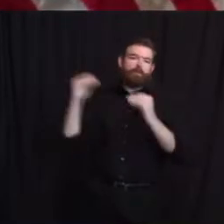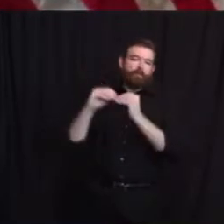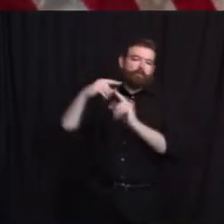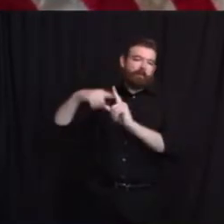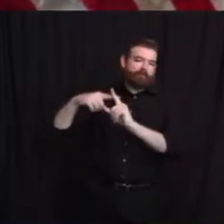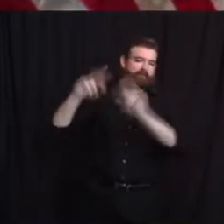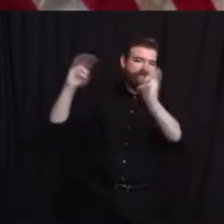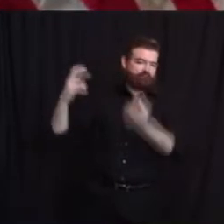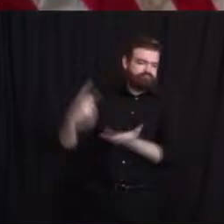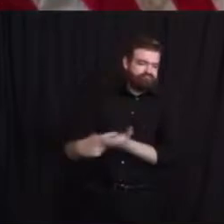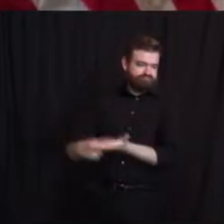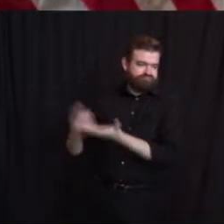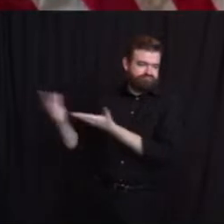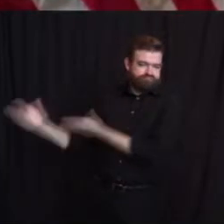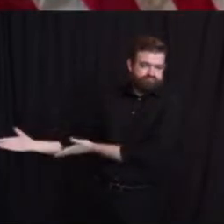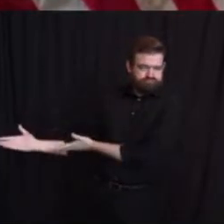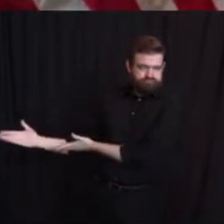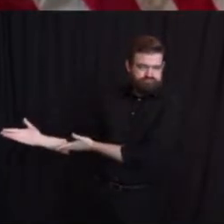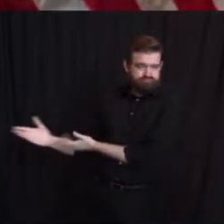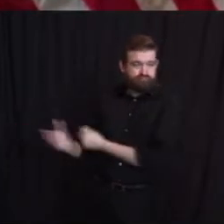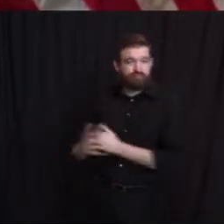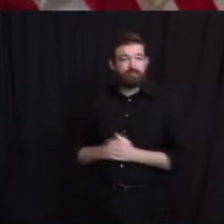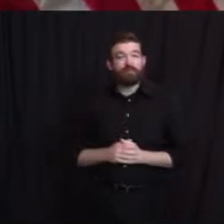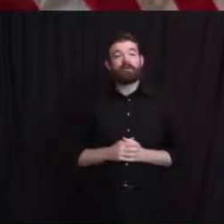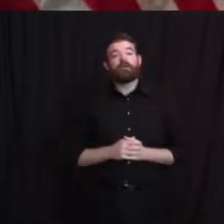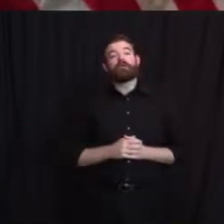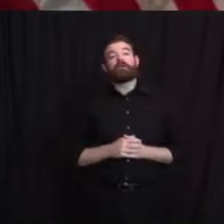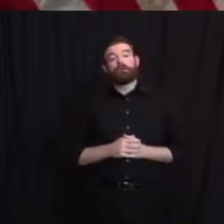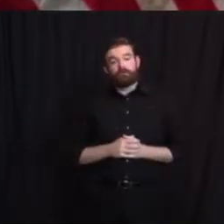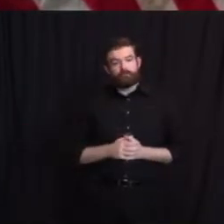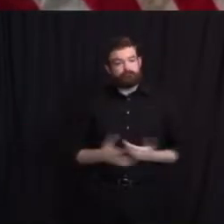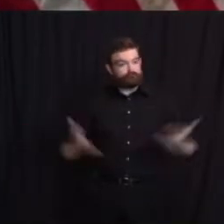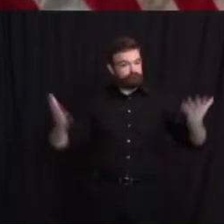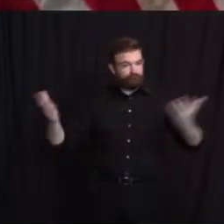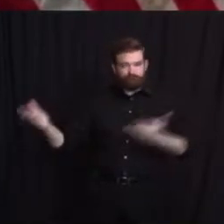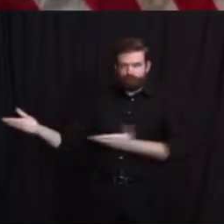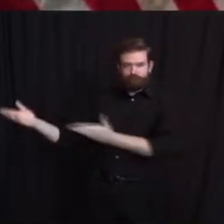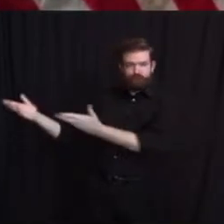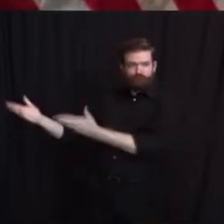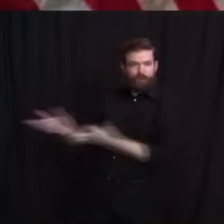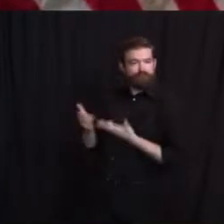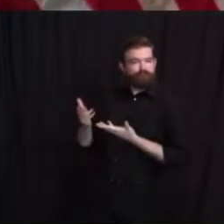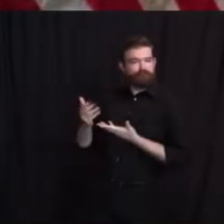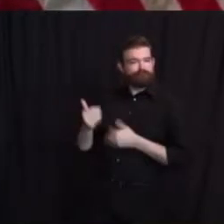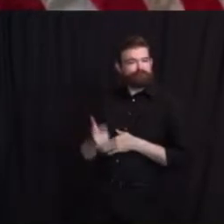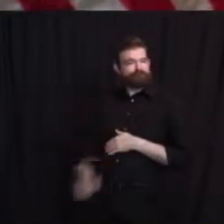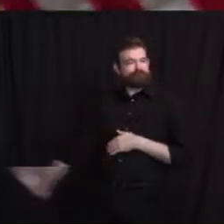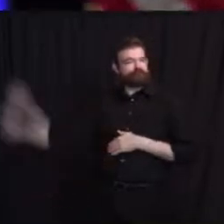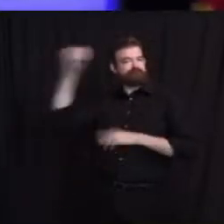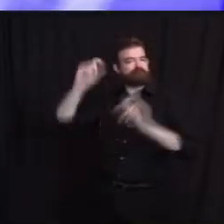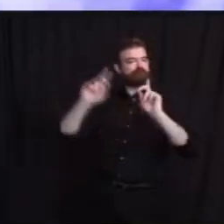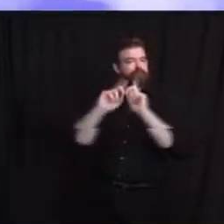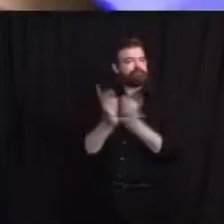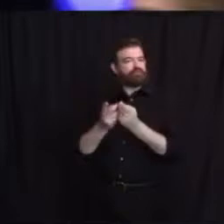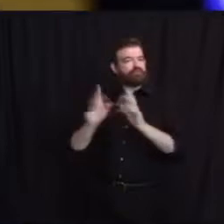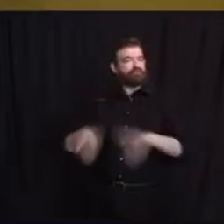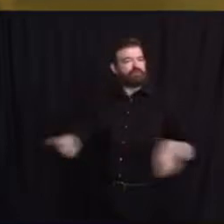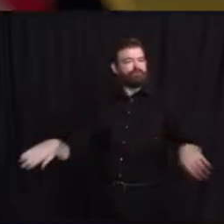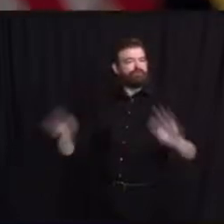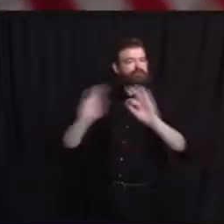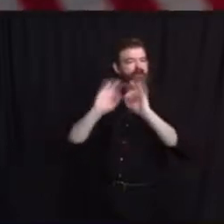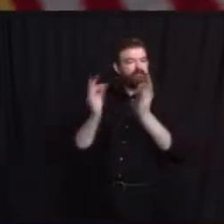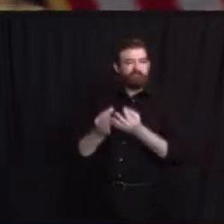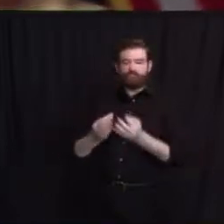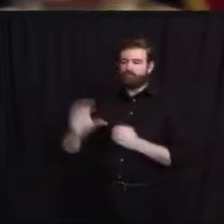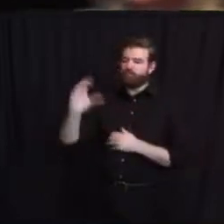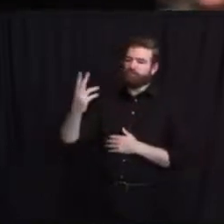and other departments as well. So please help me welcome back the Commissioner of the Department of Children and Families, Christine Norbert Beyer. Thank you.